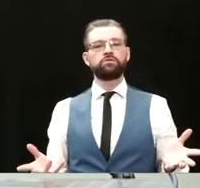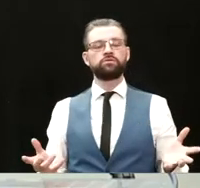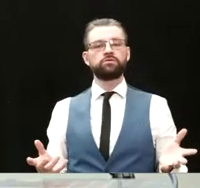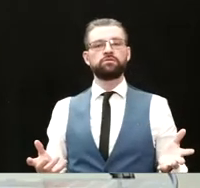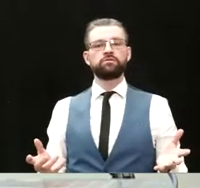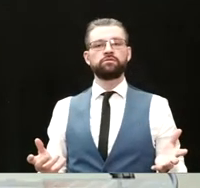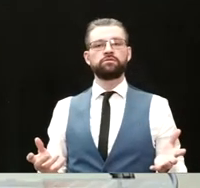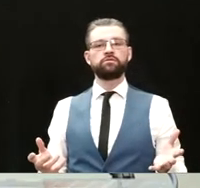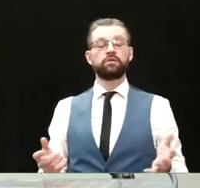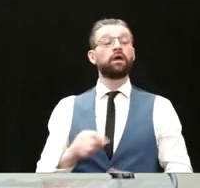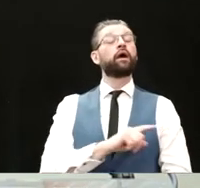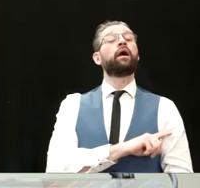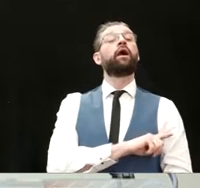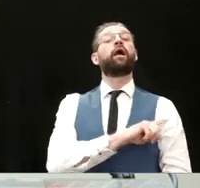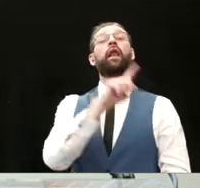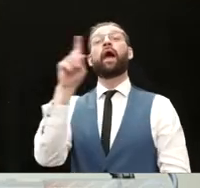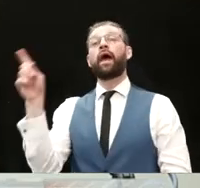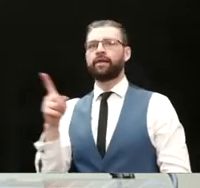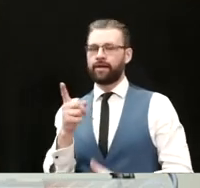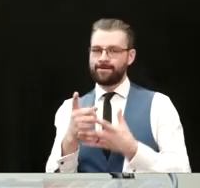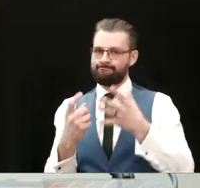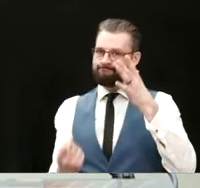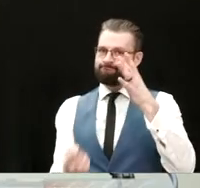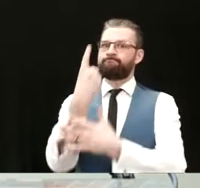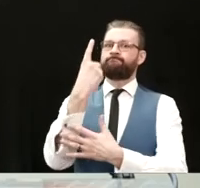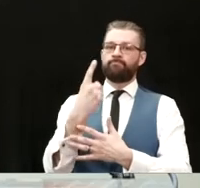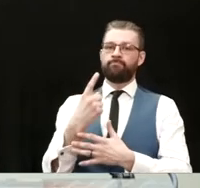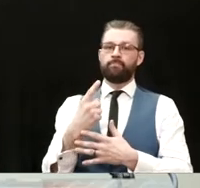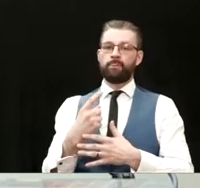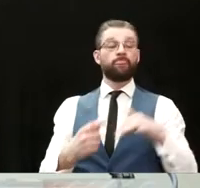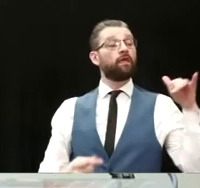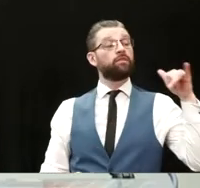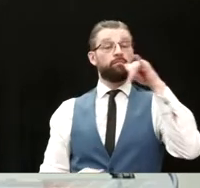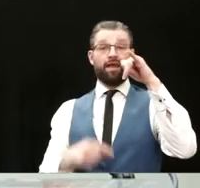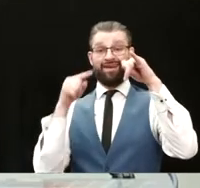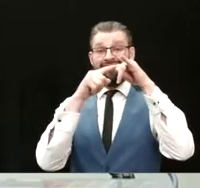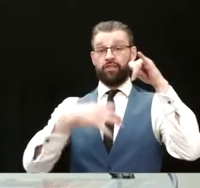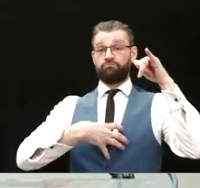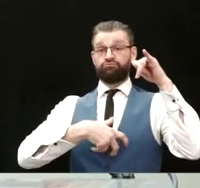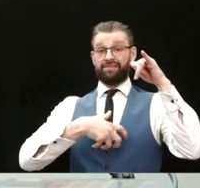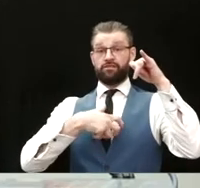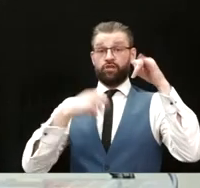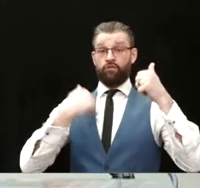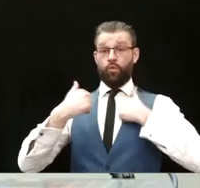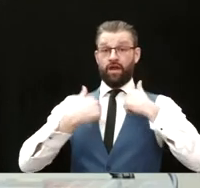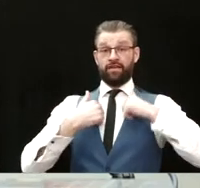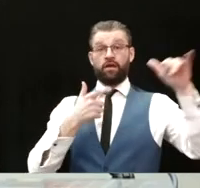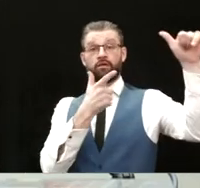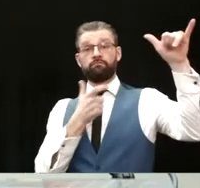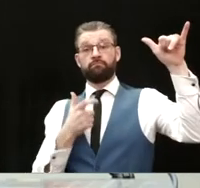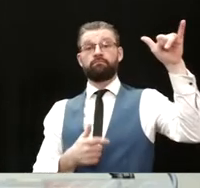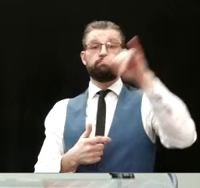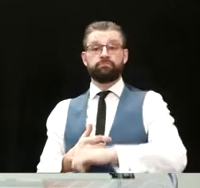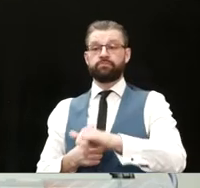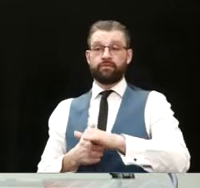And then it happened, the catalyst. The plane carrying the president of Rwanda was shot down in the evening of 6